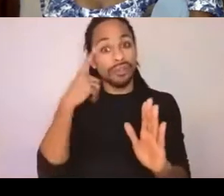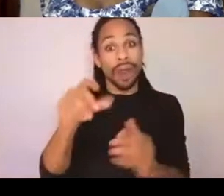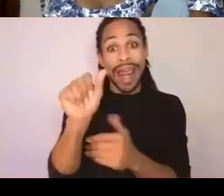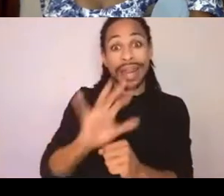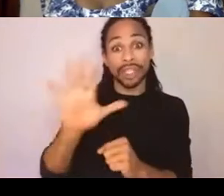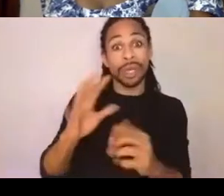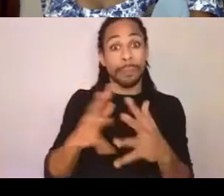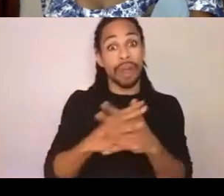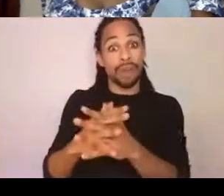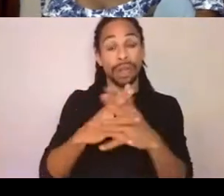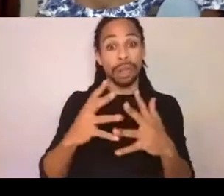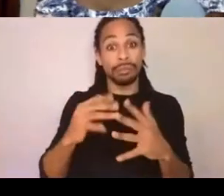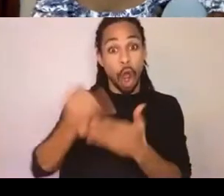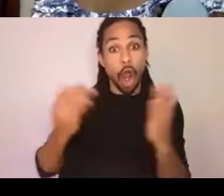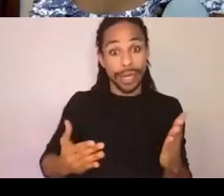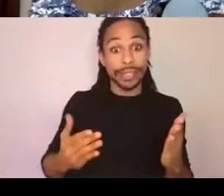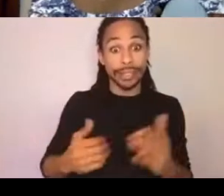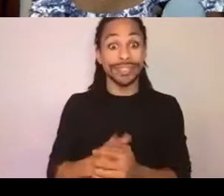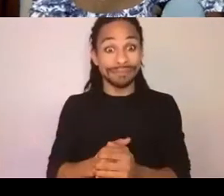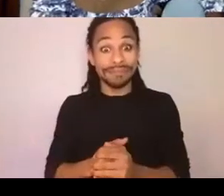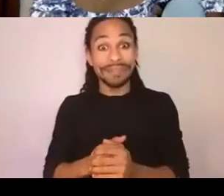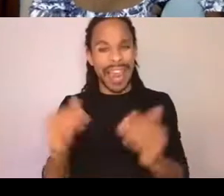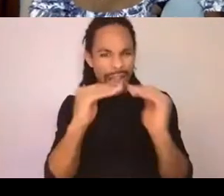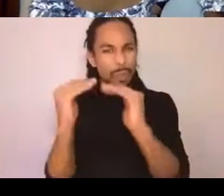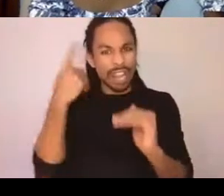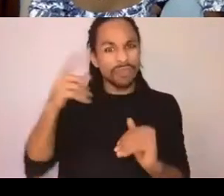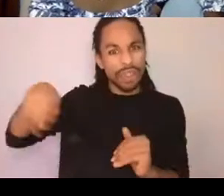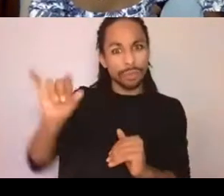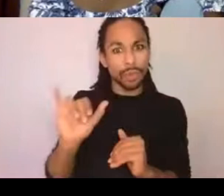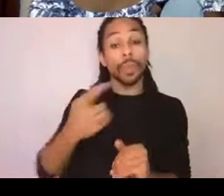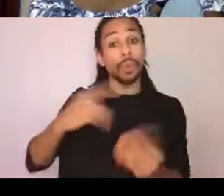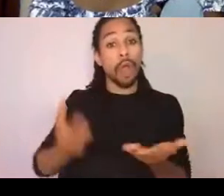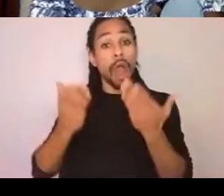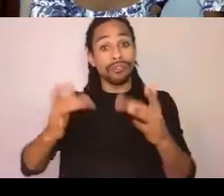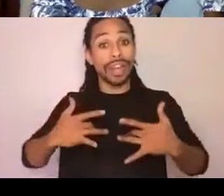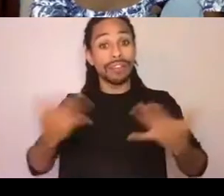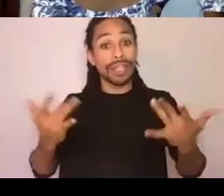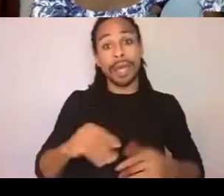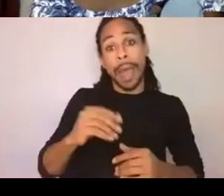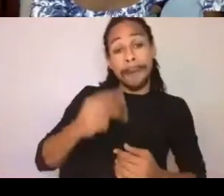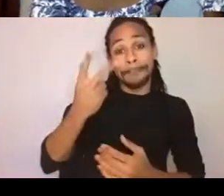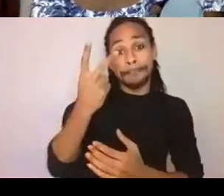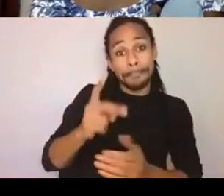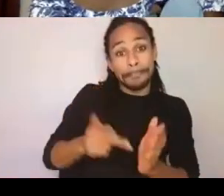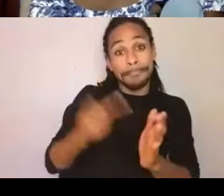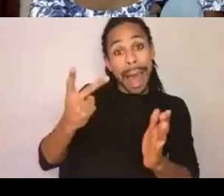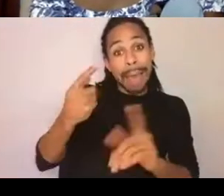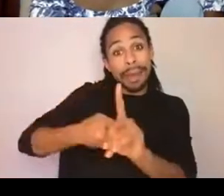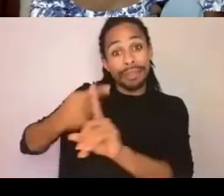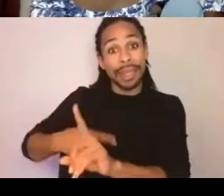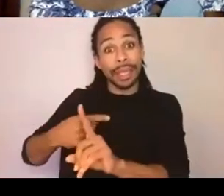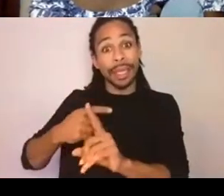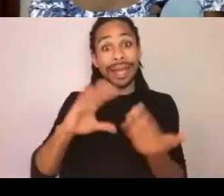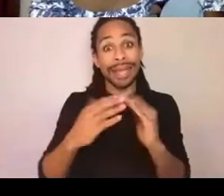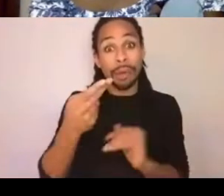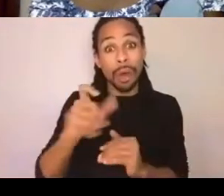organizations. We offer events that build our community, such as a bi-monthly town hall and monthly Asian